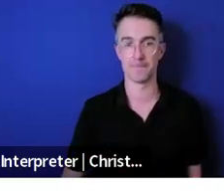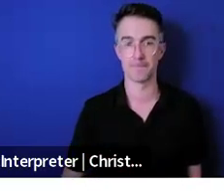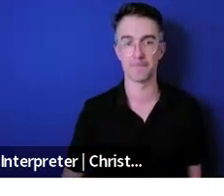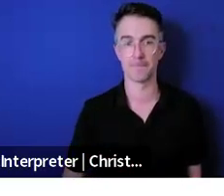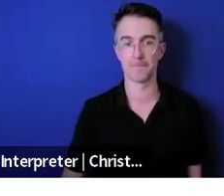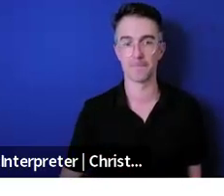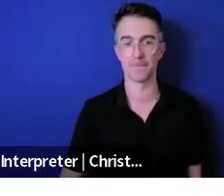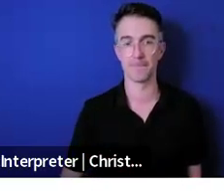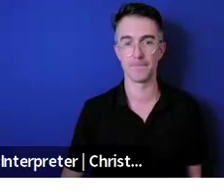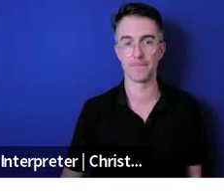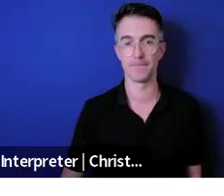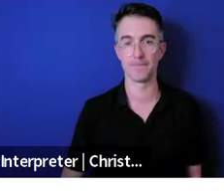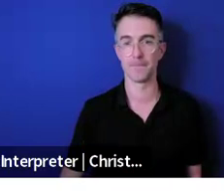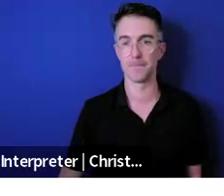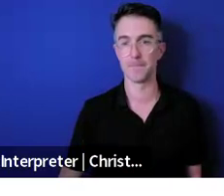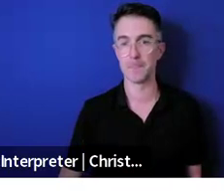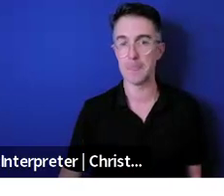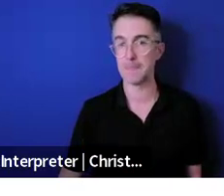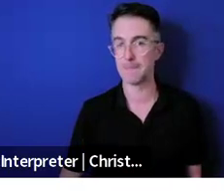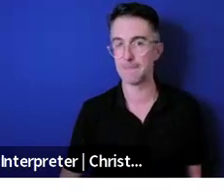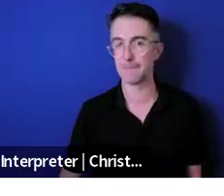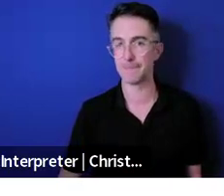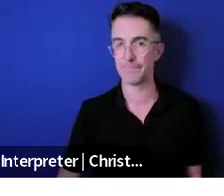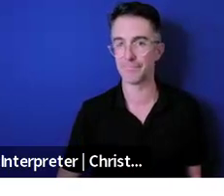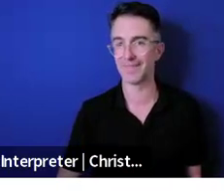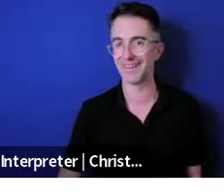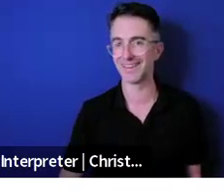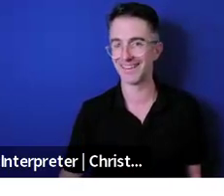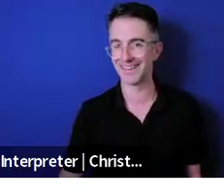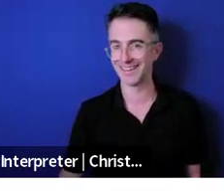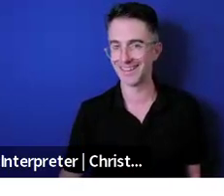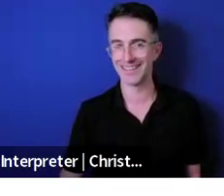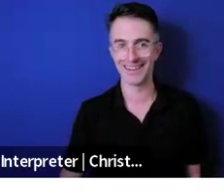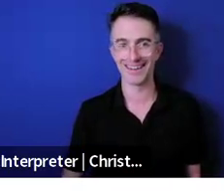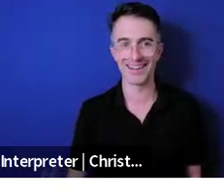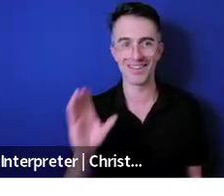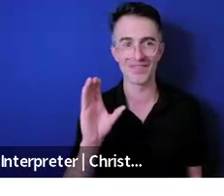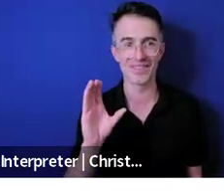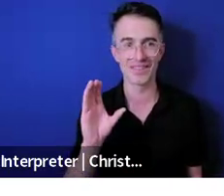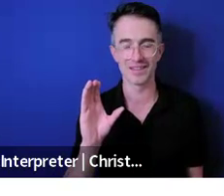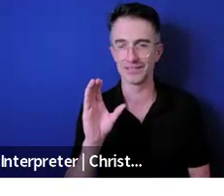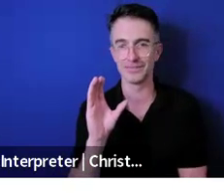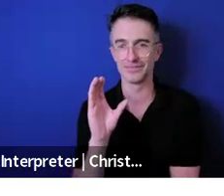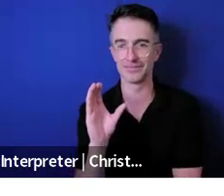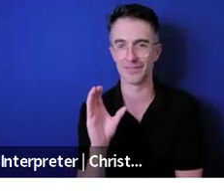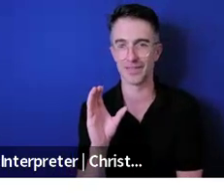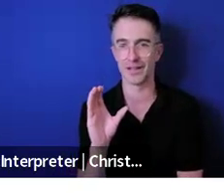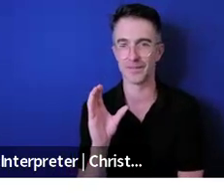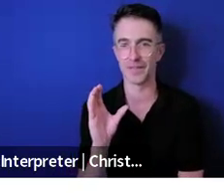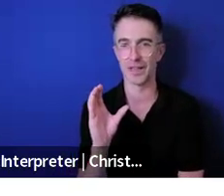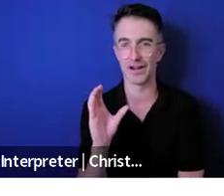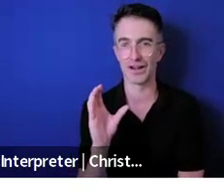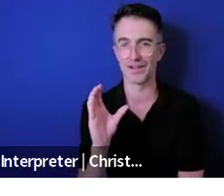our colleague, Cheikh Rabbani, IT and database expert from the